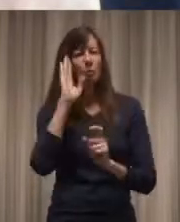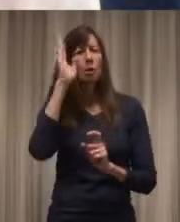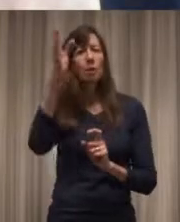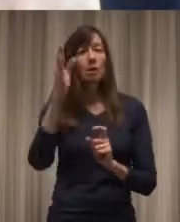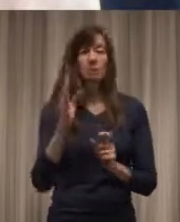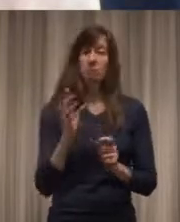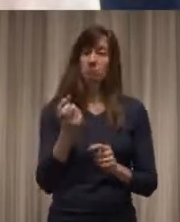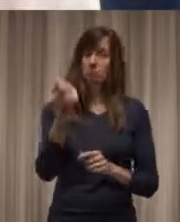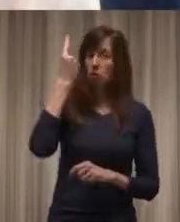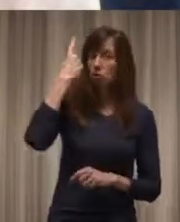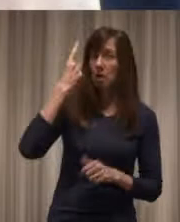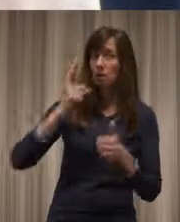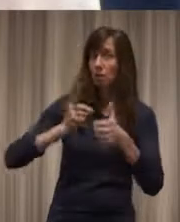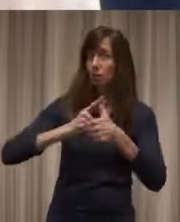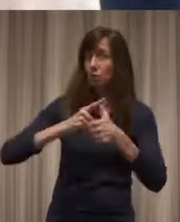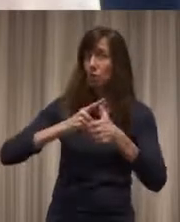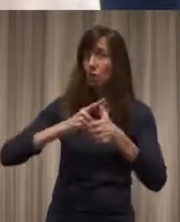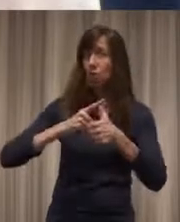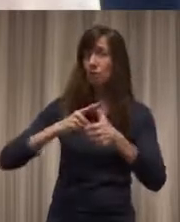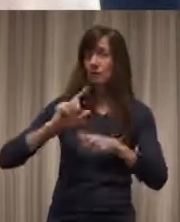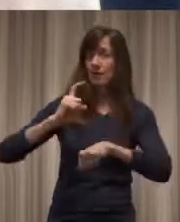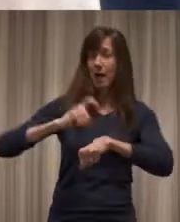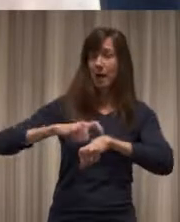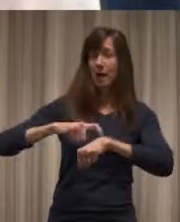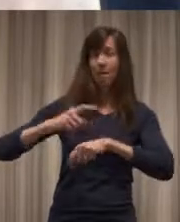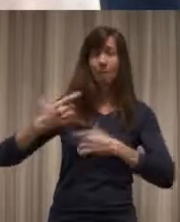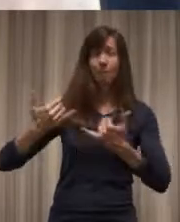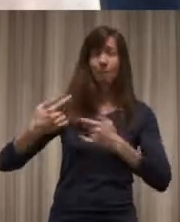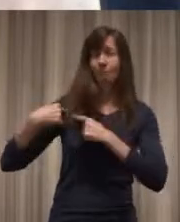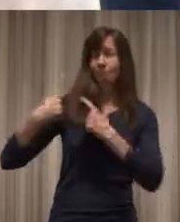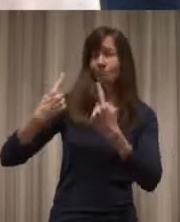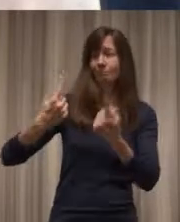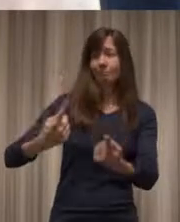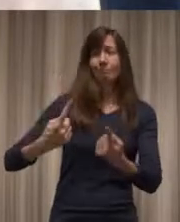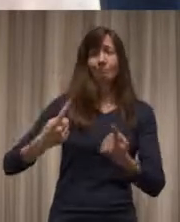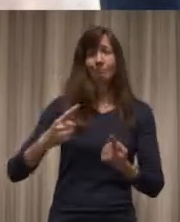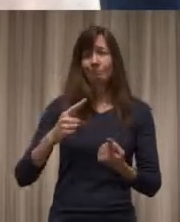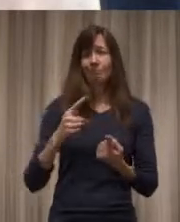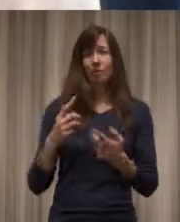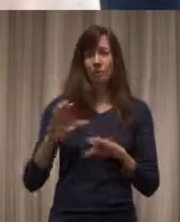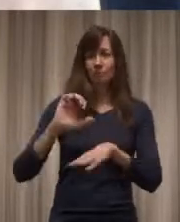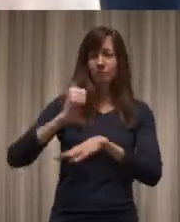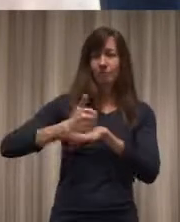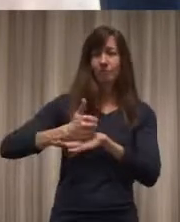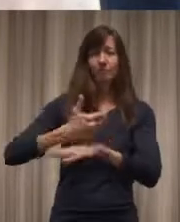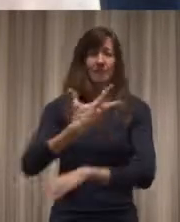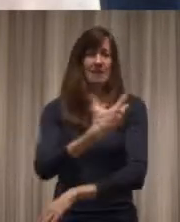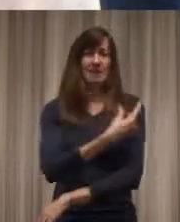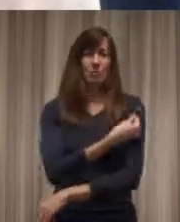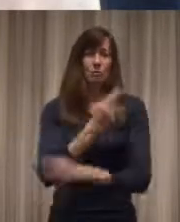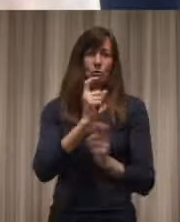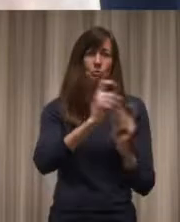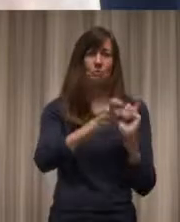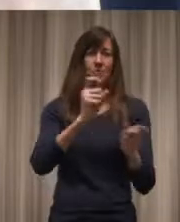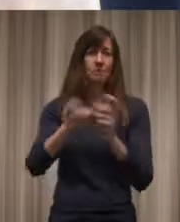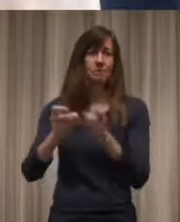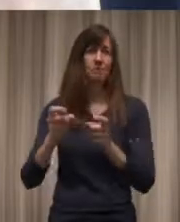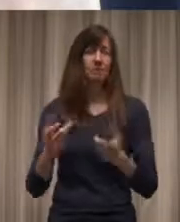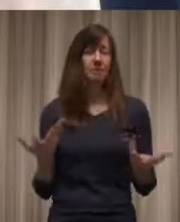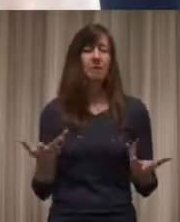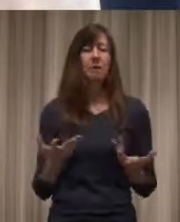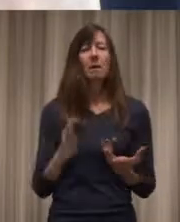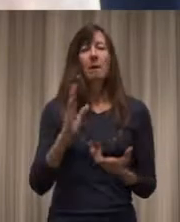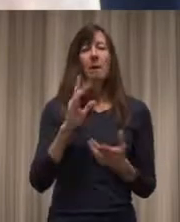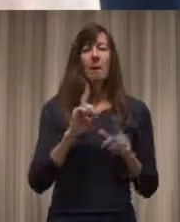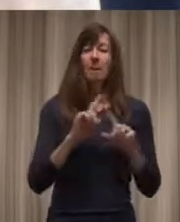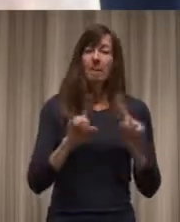least in the last century. So it will not be without some bumps, But what I can tell you is we'll always communicate through